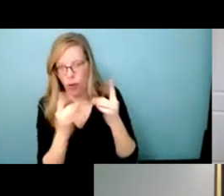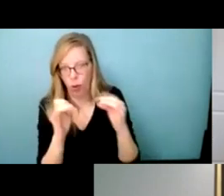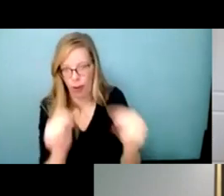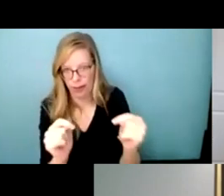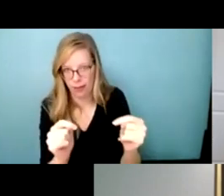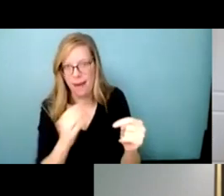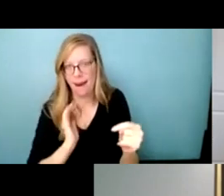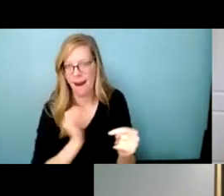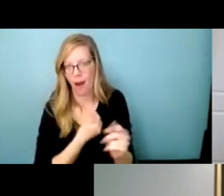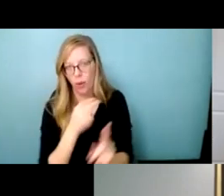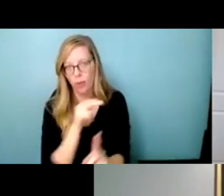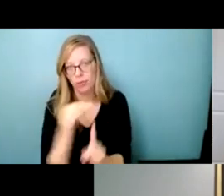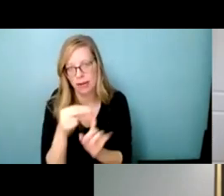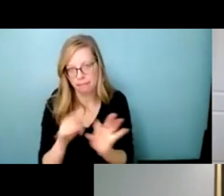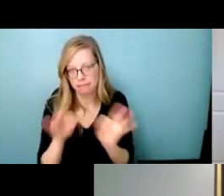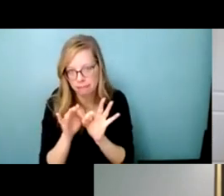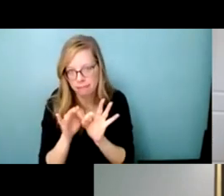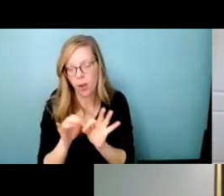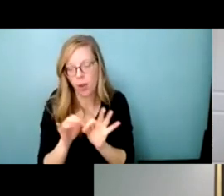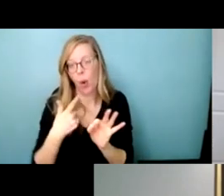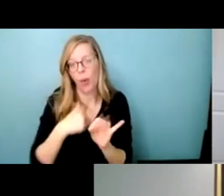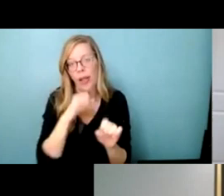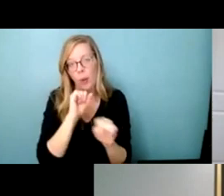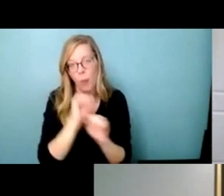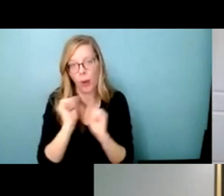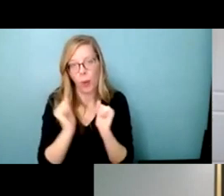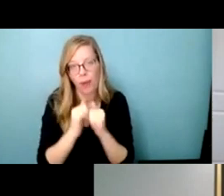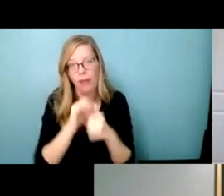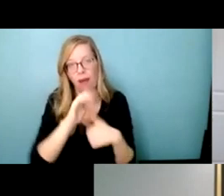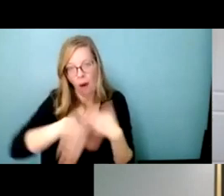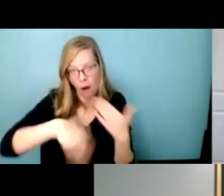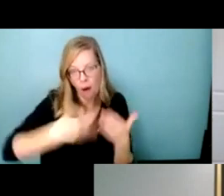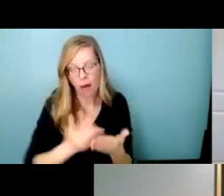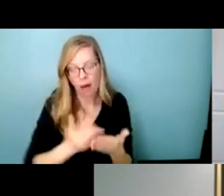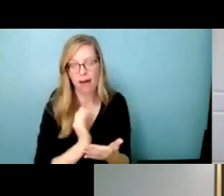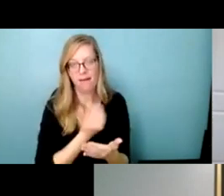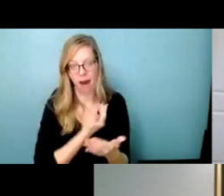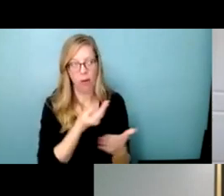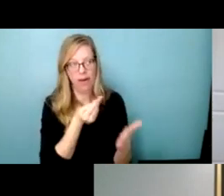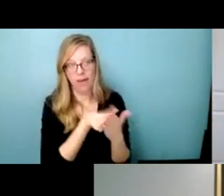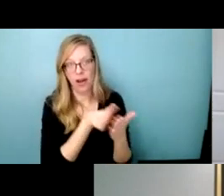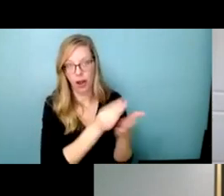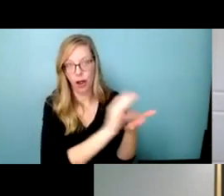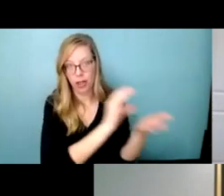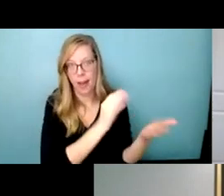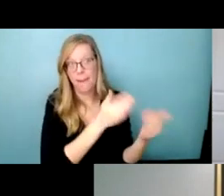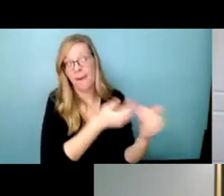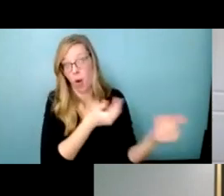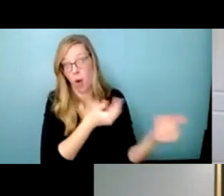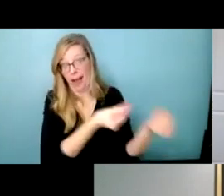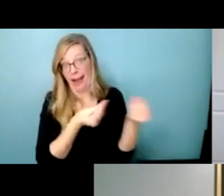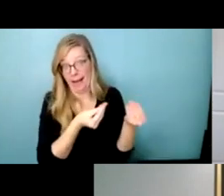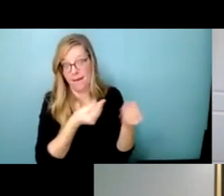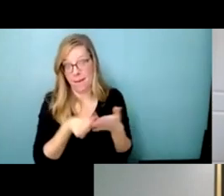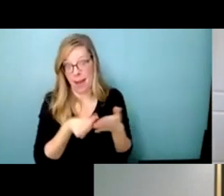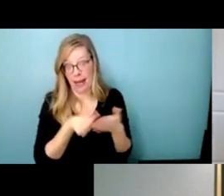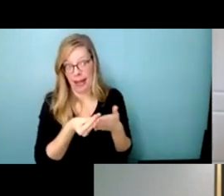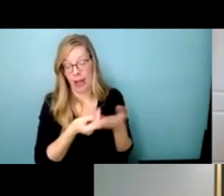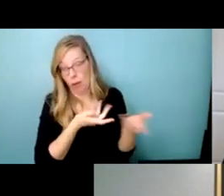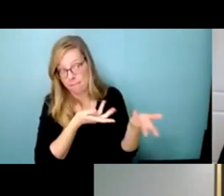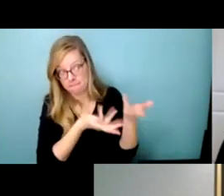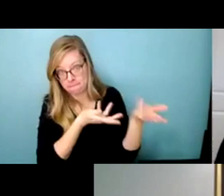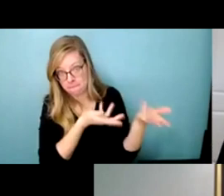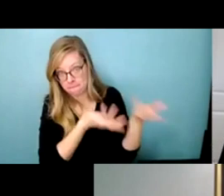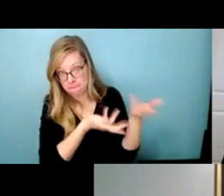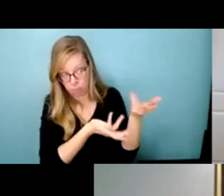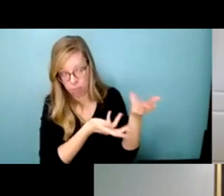where we work very, very closely with all of our funders before they give us money for many years. And then when it comes to the